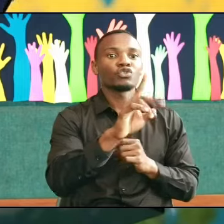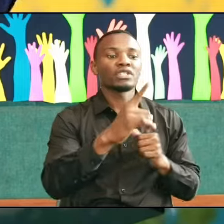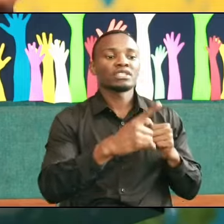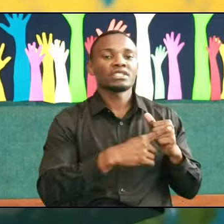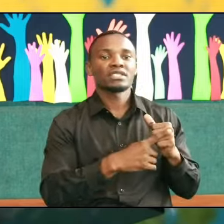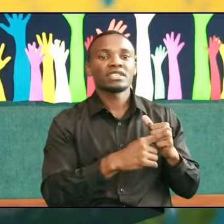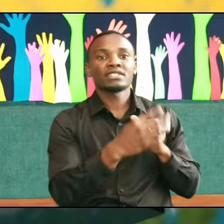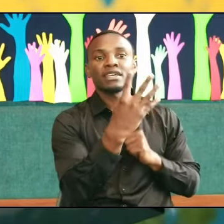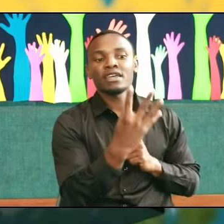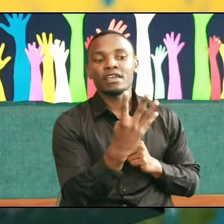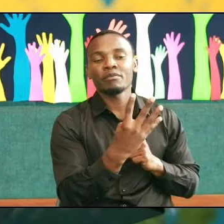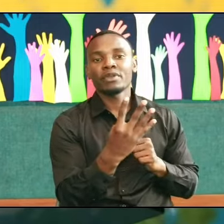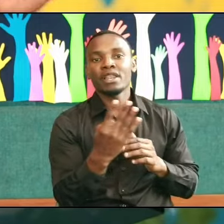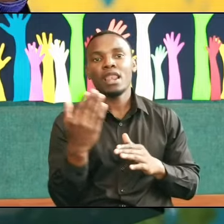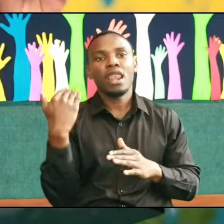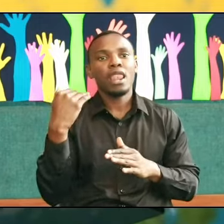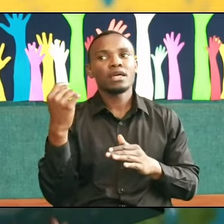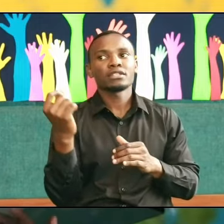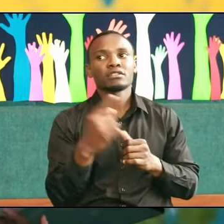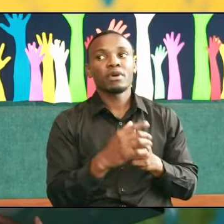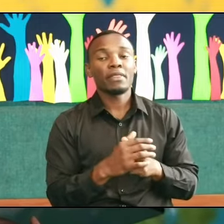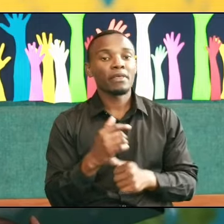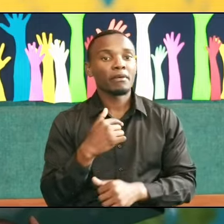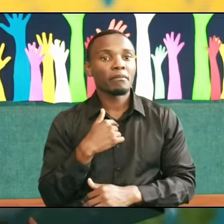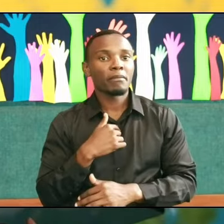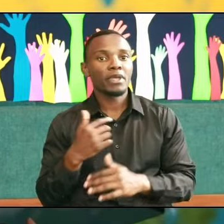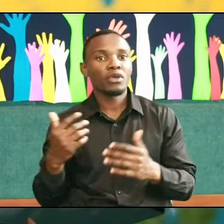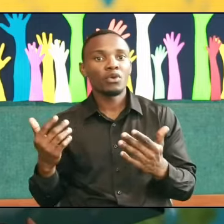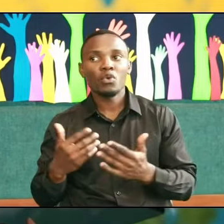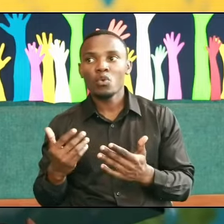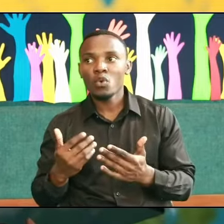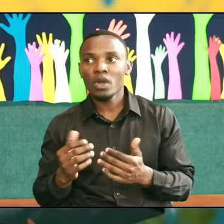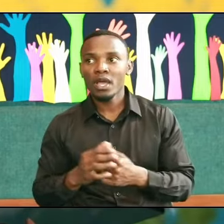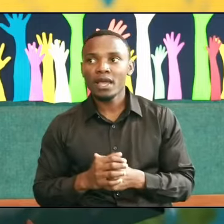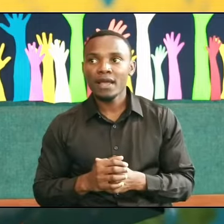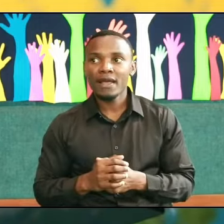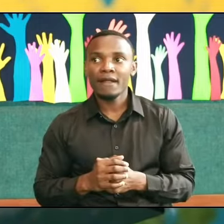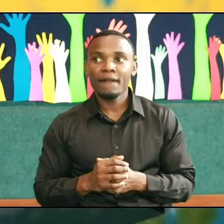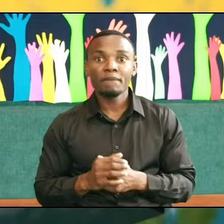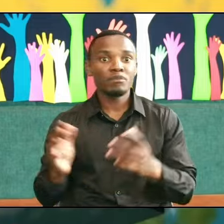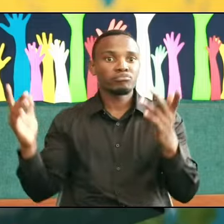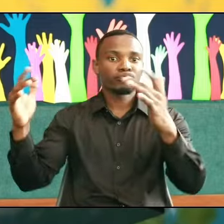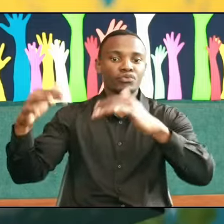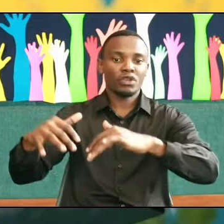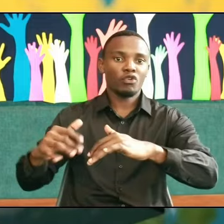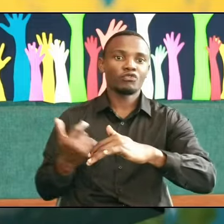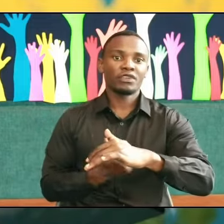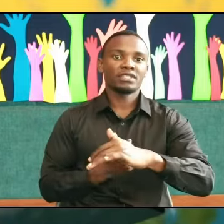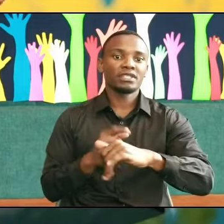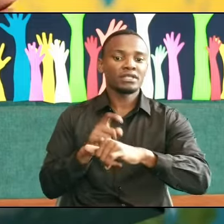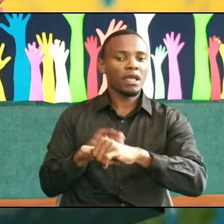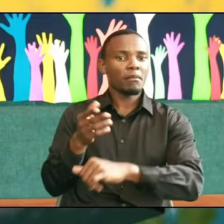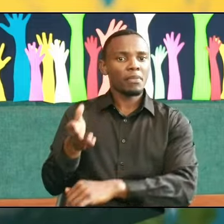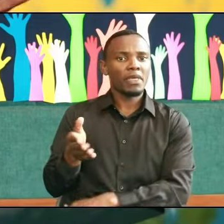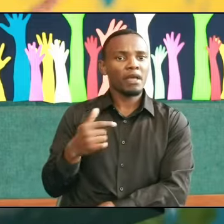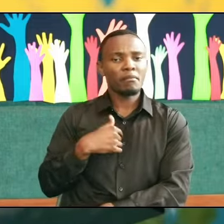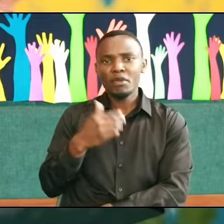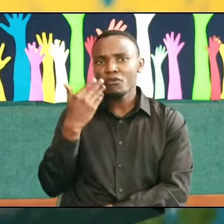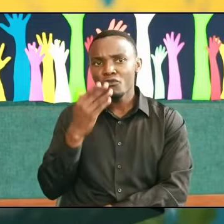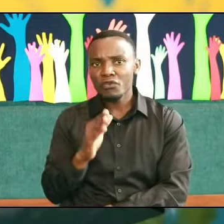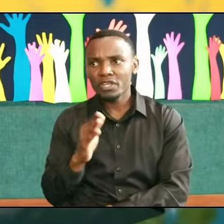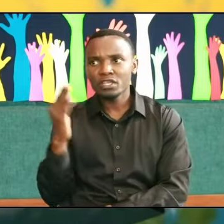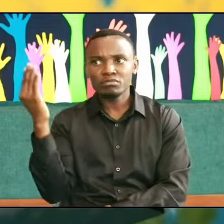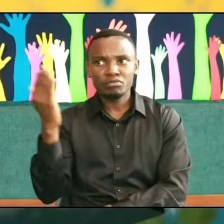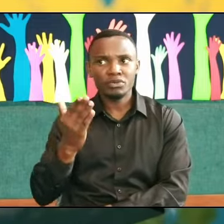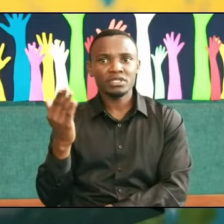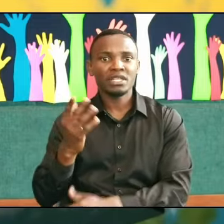month, I was at a Bible conference at Jamhuri Park. And as I was there, I finished presenting, and